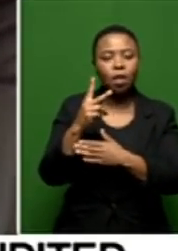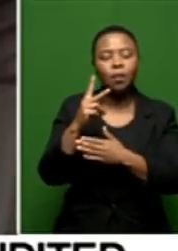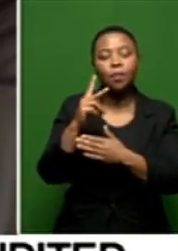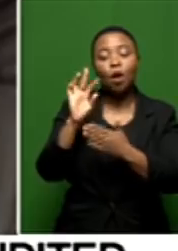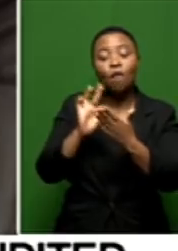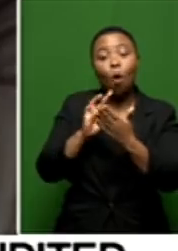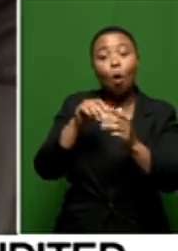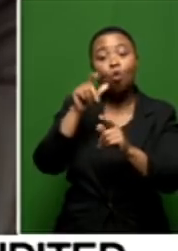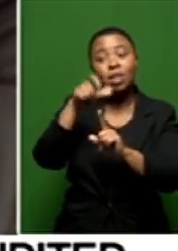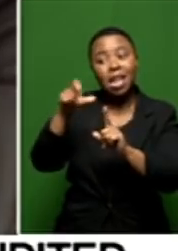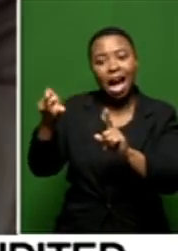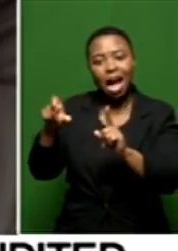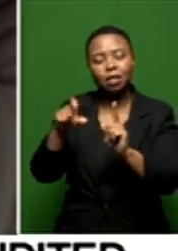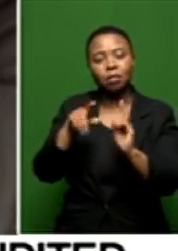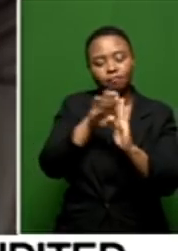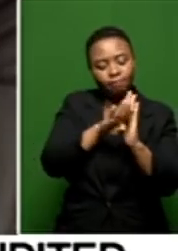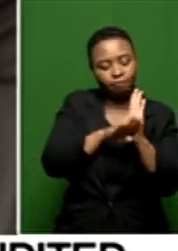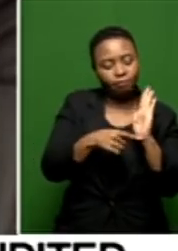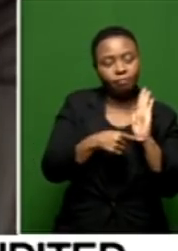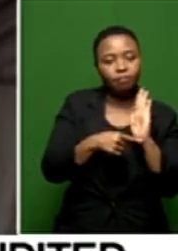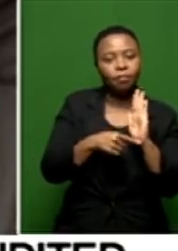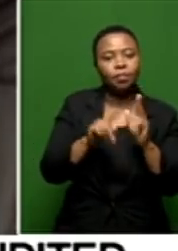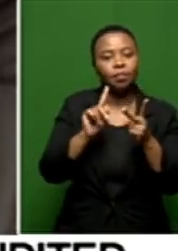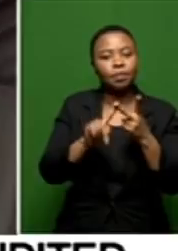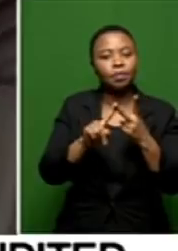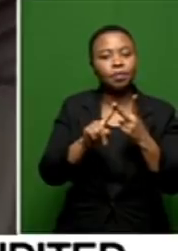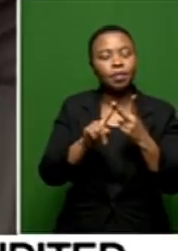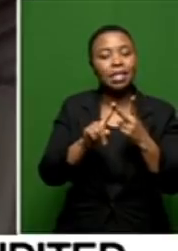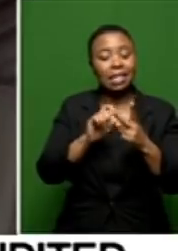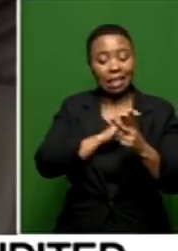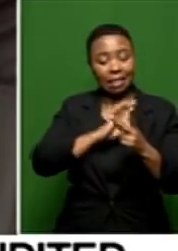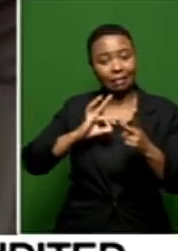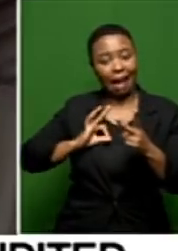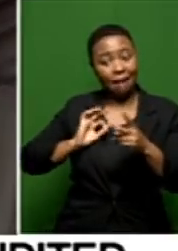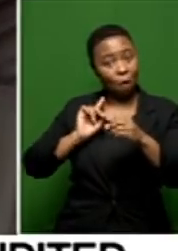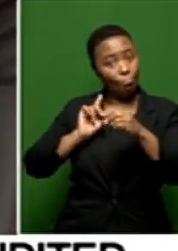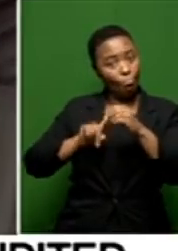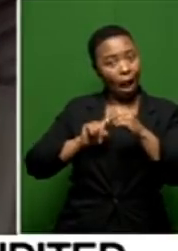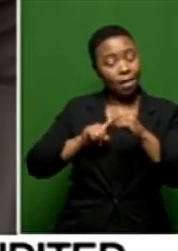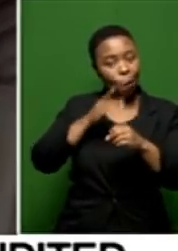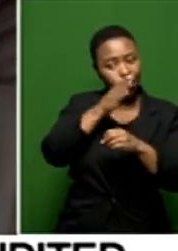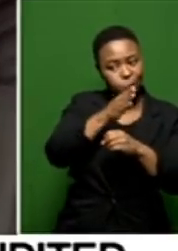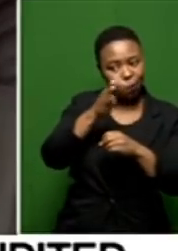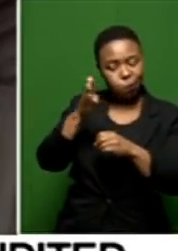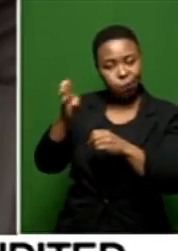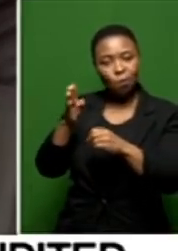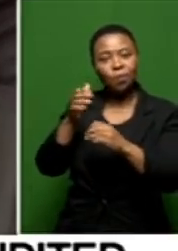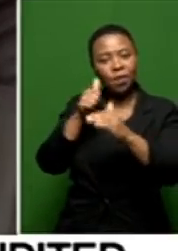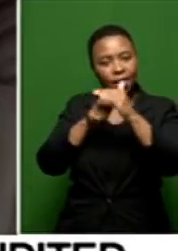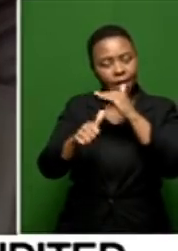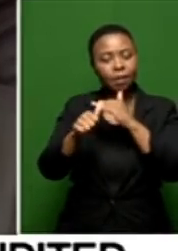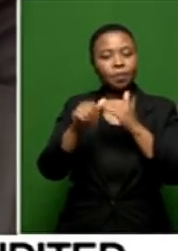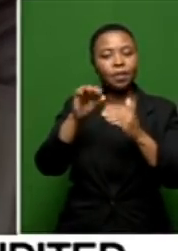roll. You look at the quality of staff available to the electoral agency.